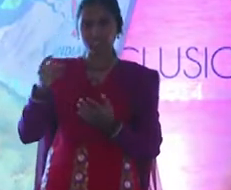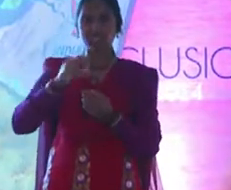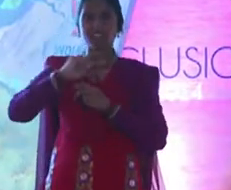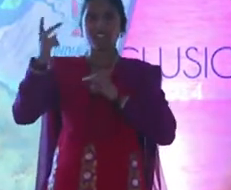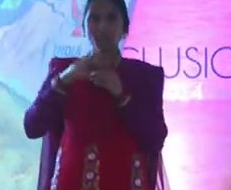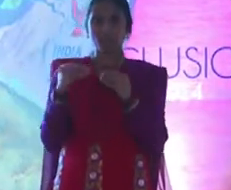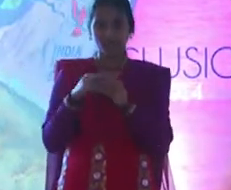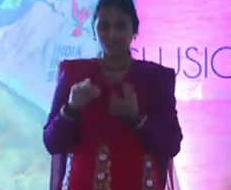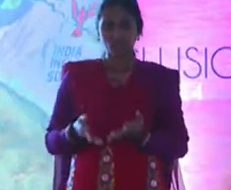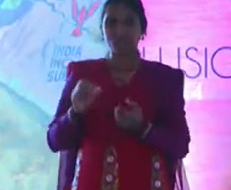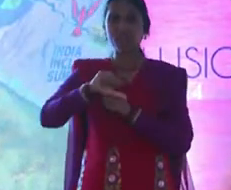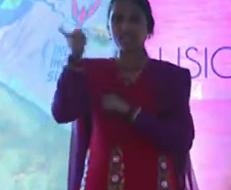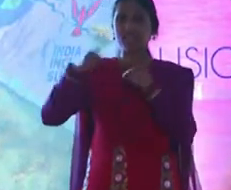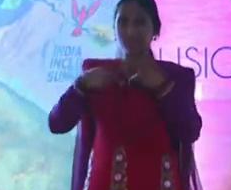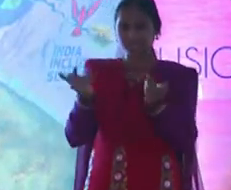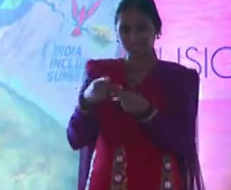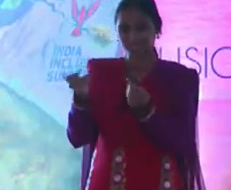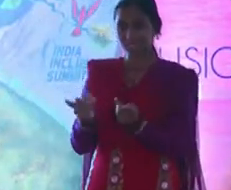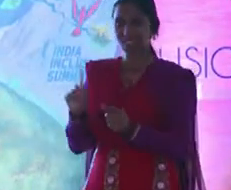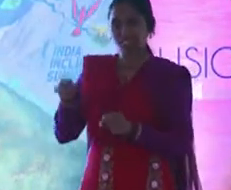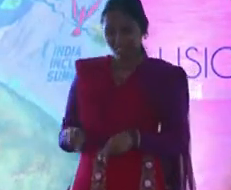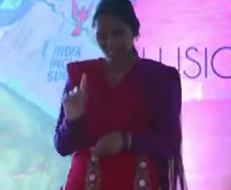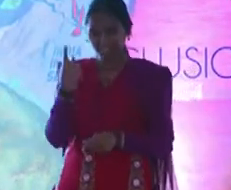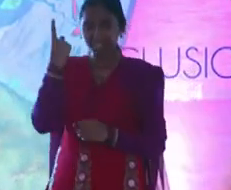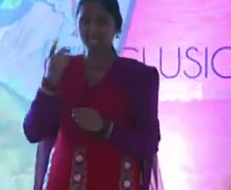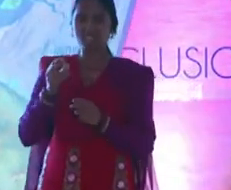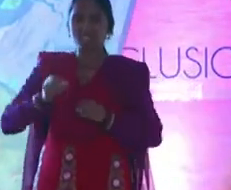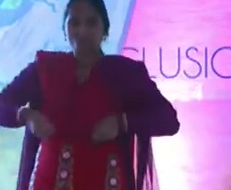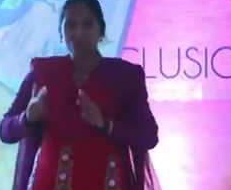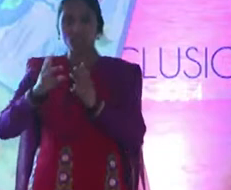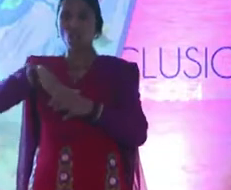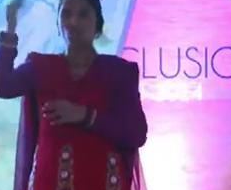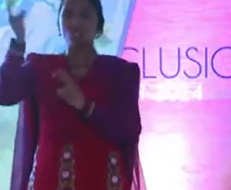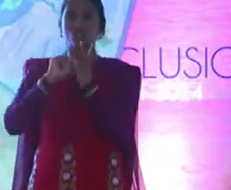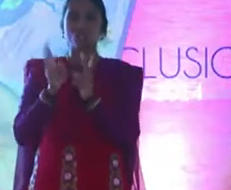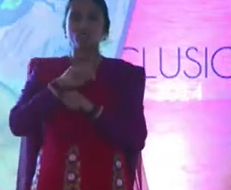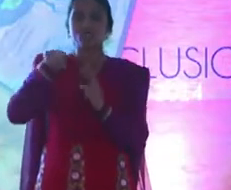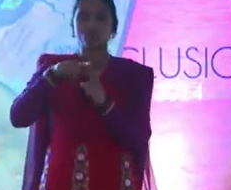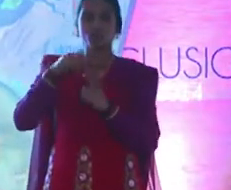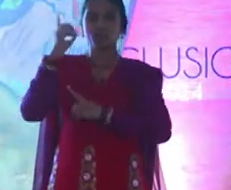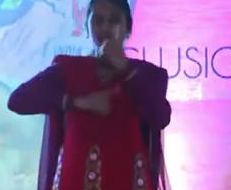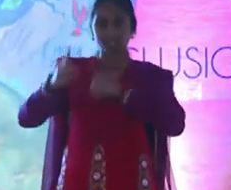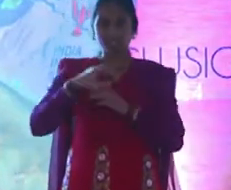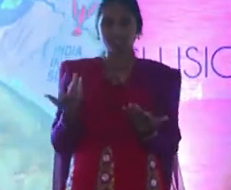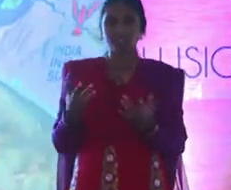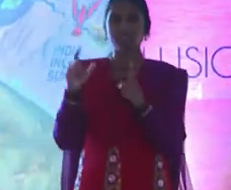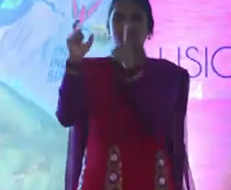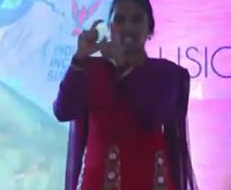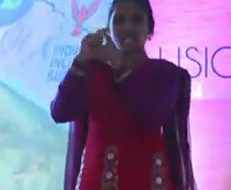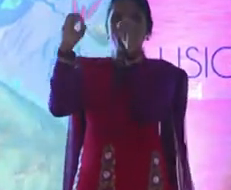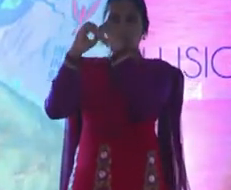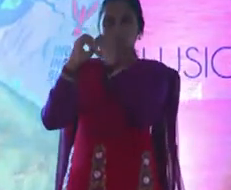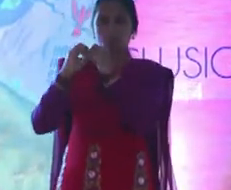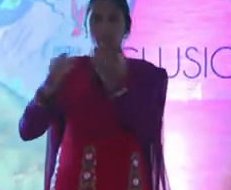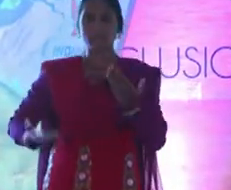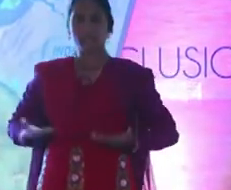country. But it's my first opportunity outside Delhi, Mumbai,